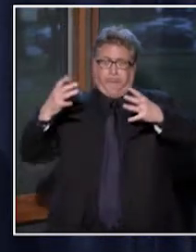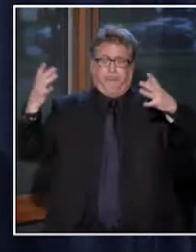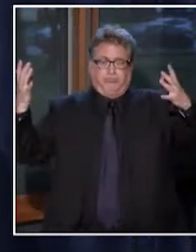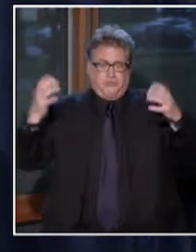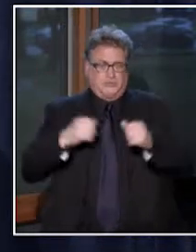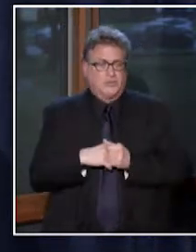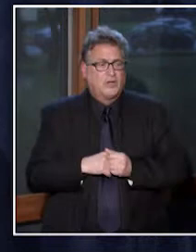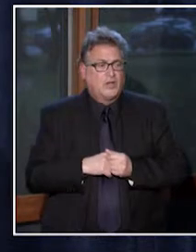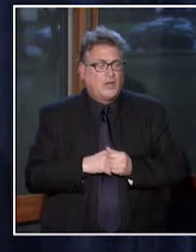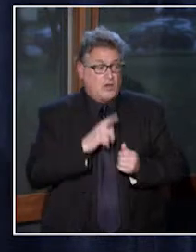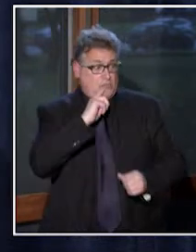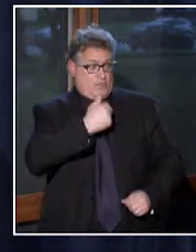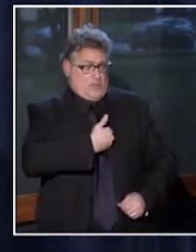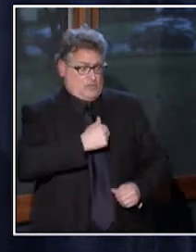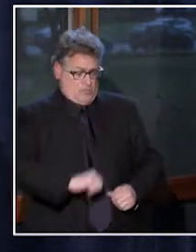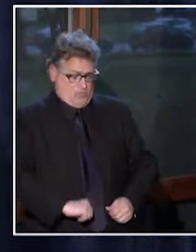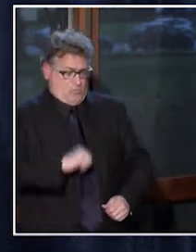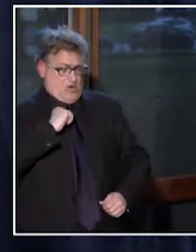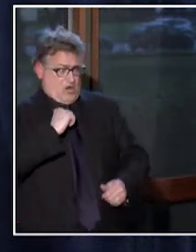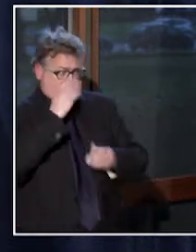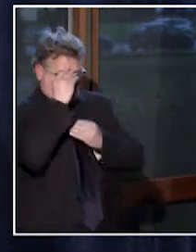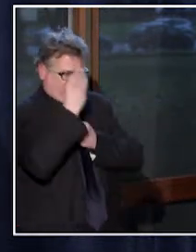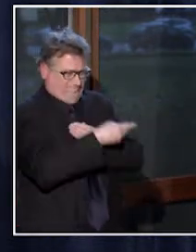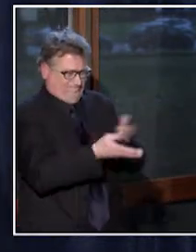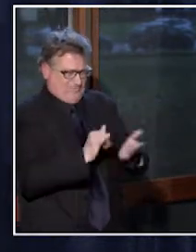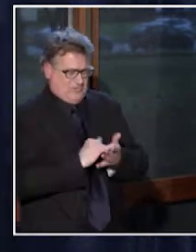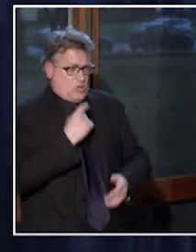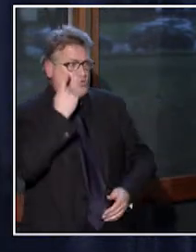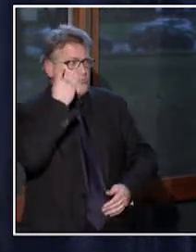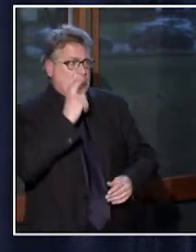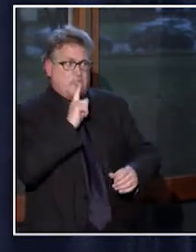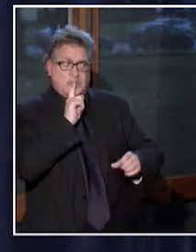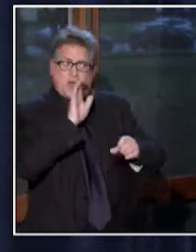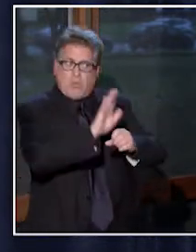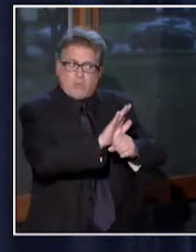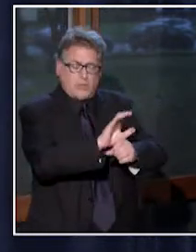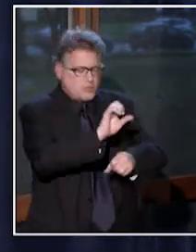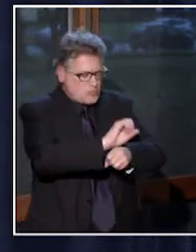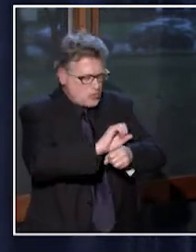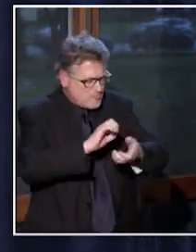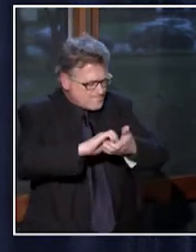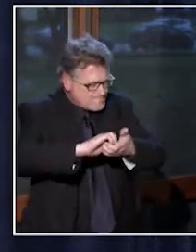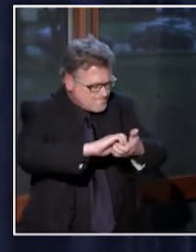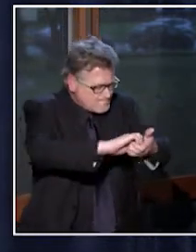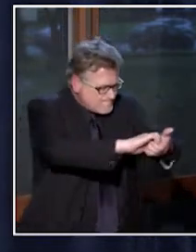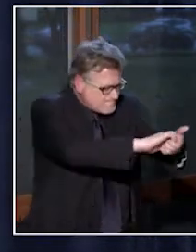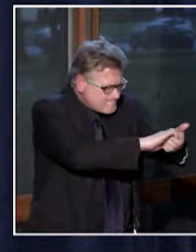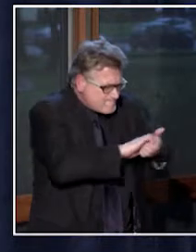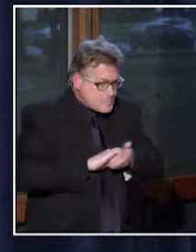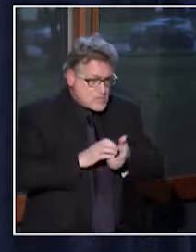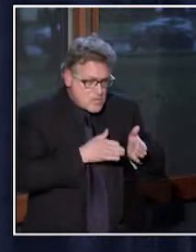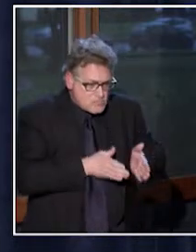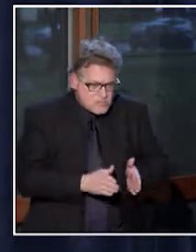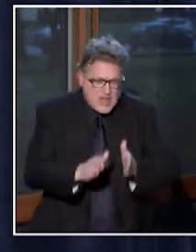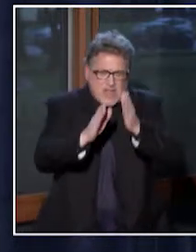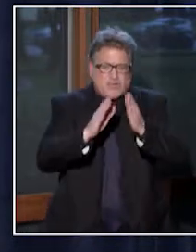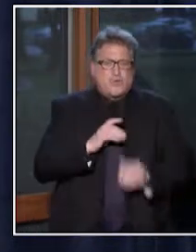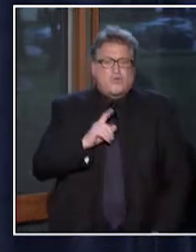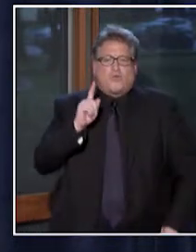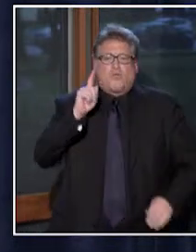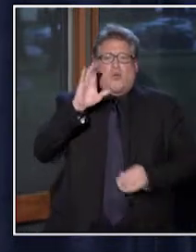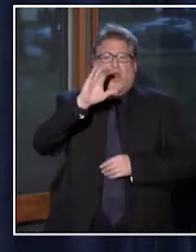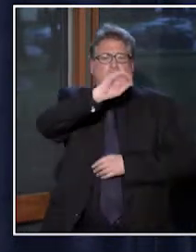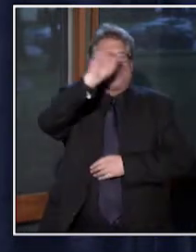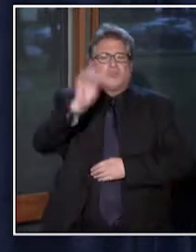I was very proud to tell them about our recent commitments to work together on the path towards